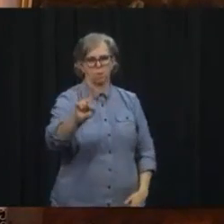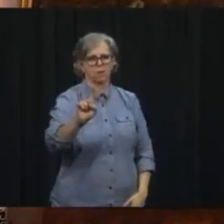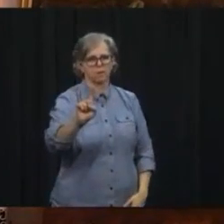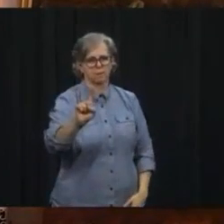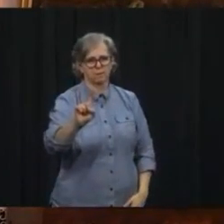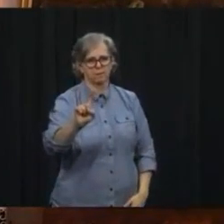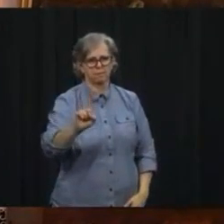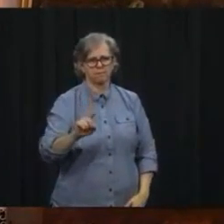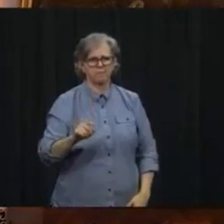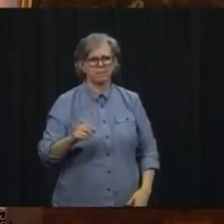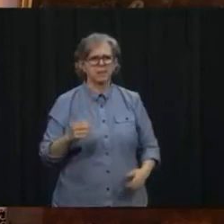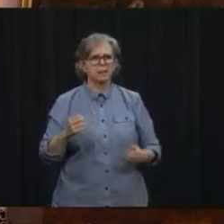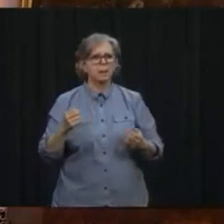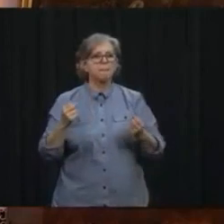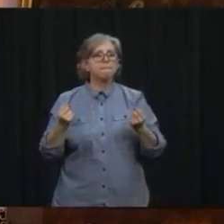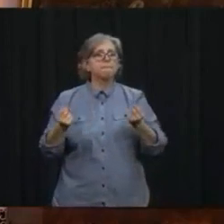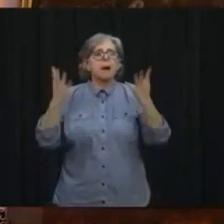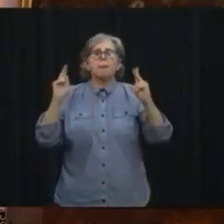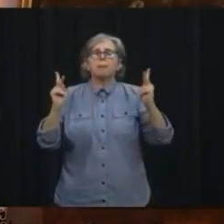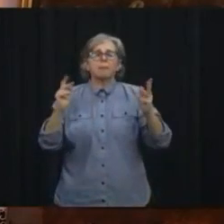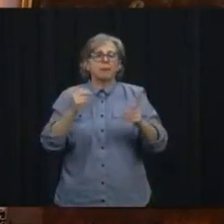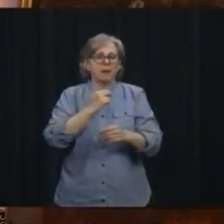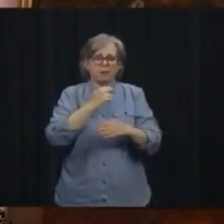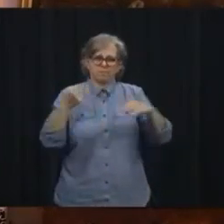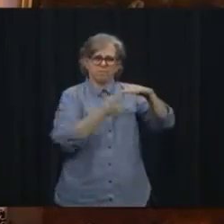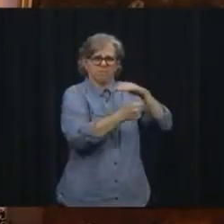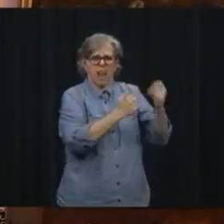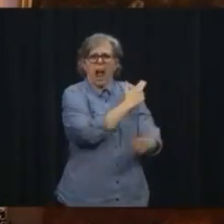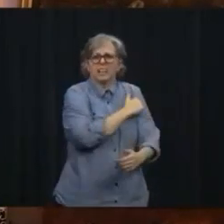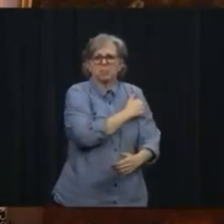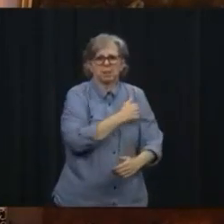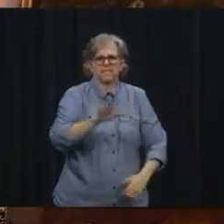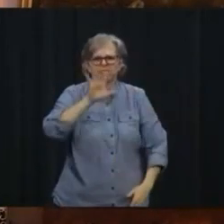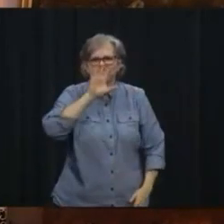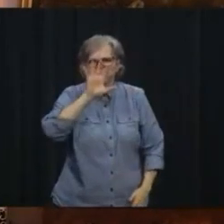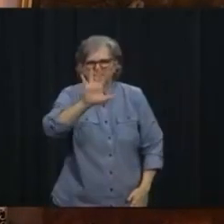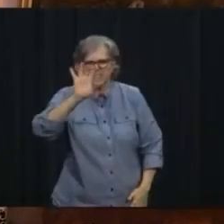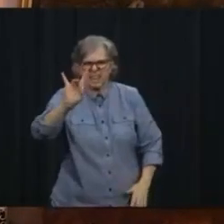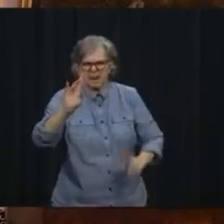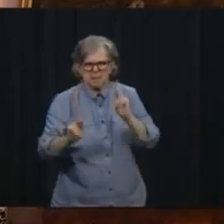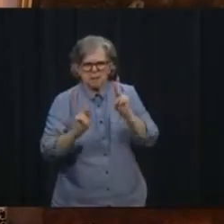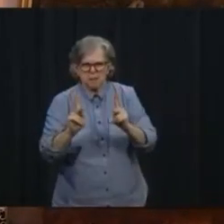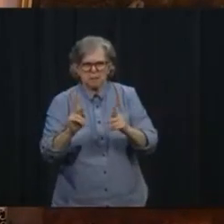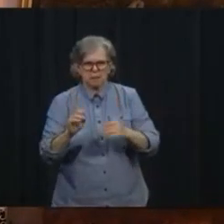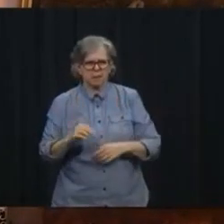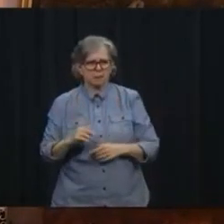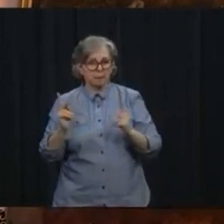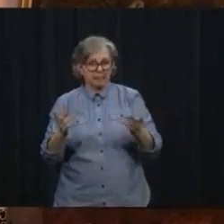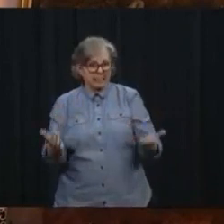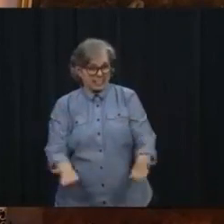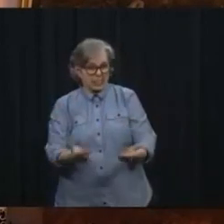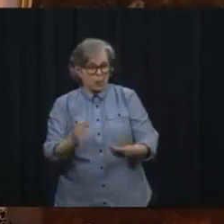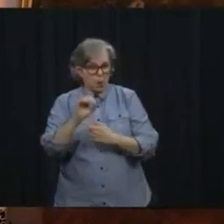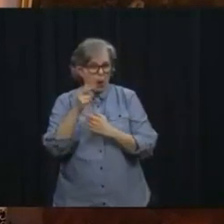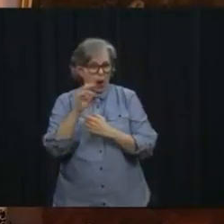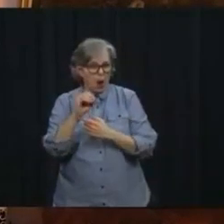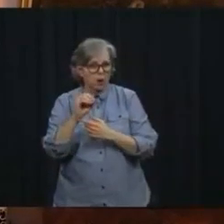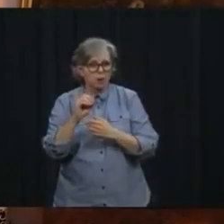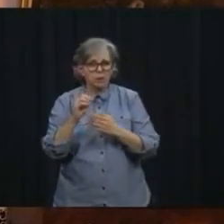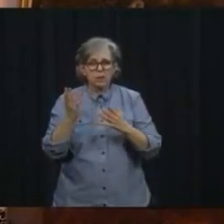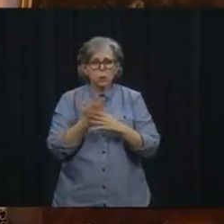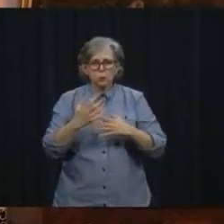in Ohio, because even the modelers are having to use the best data they can get, and that is incomplete data. So